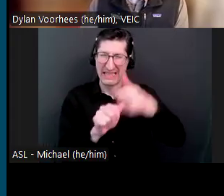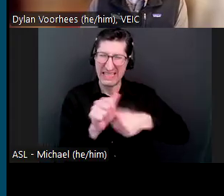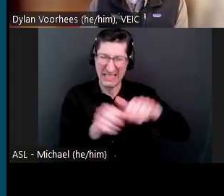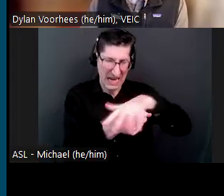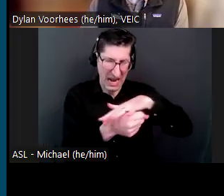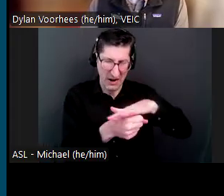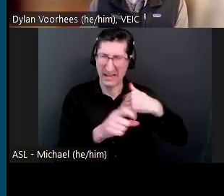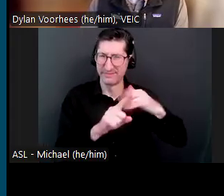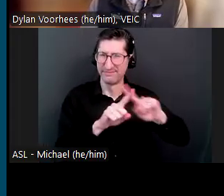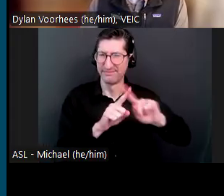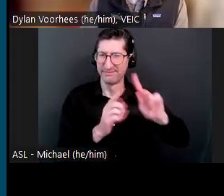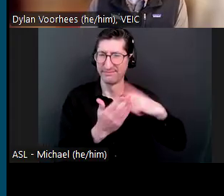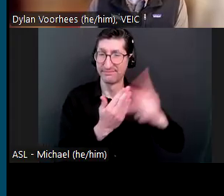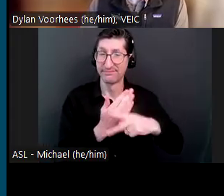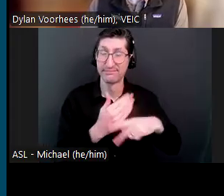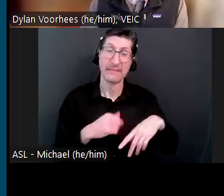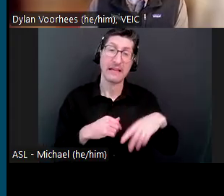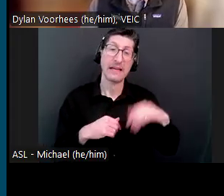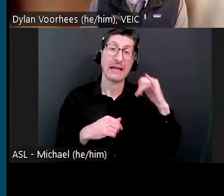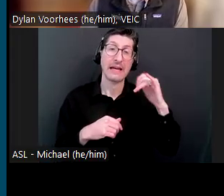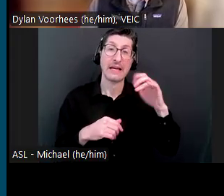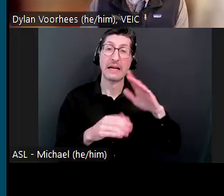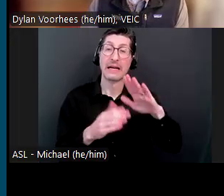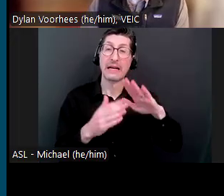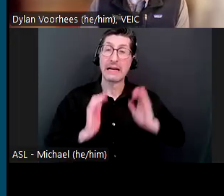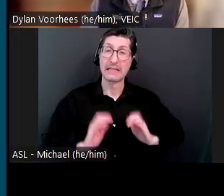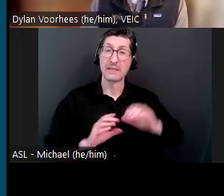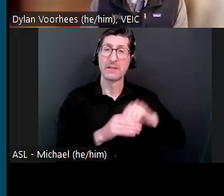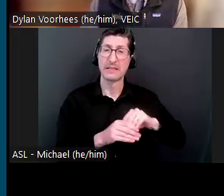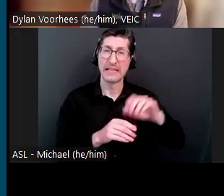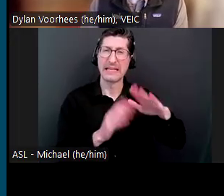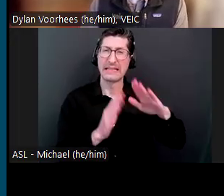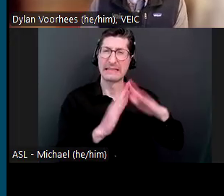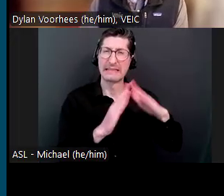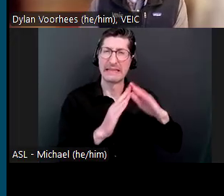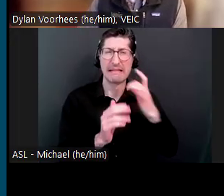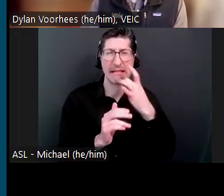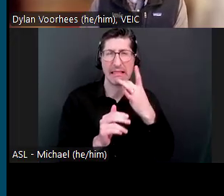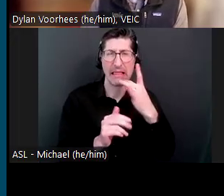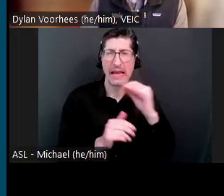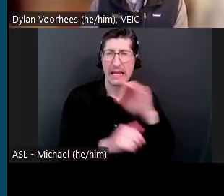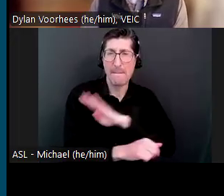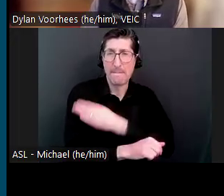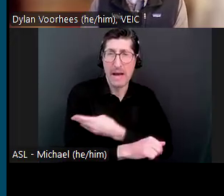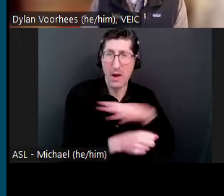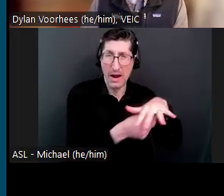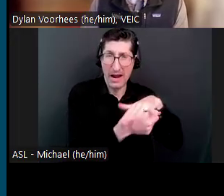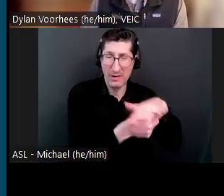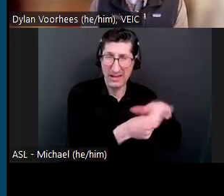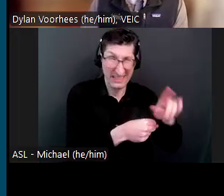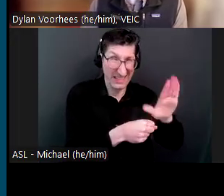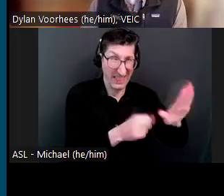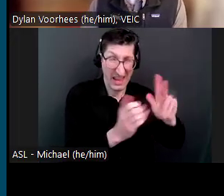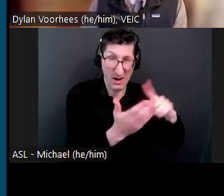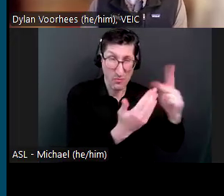Specifically, customers in municipal light and power territories do not have universally access to the same program